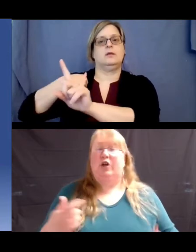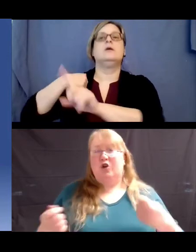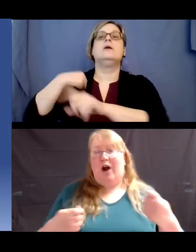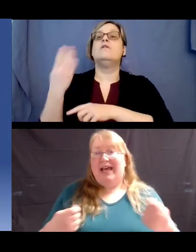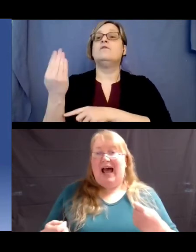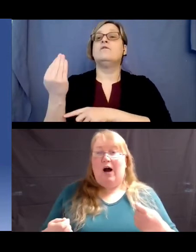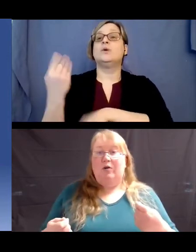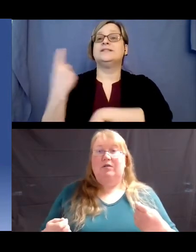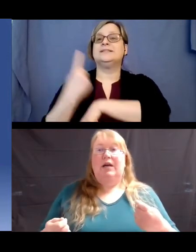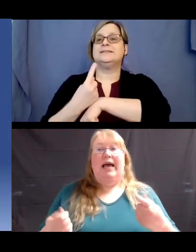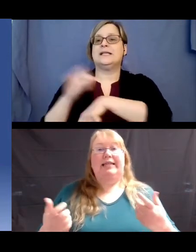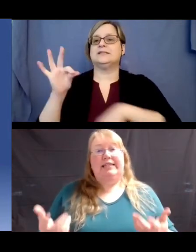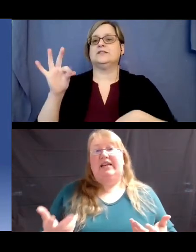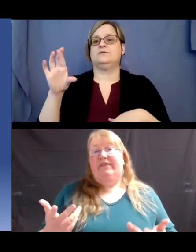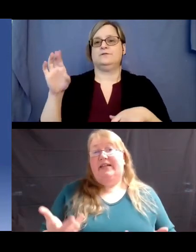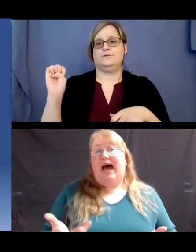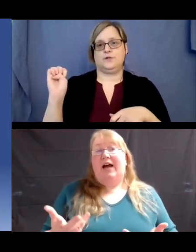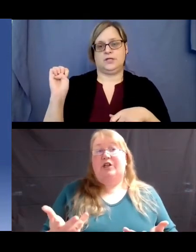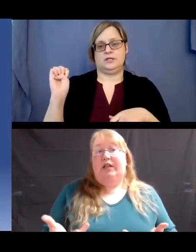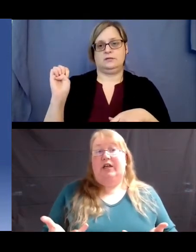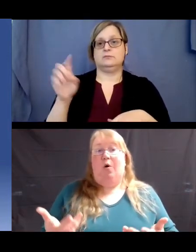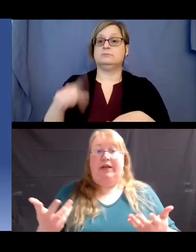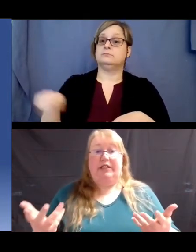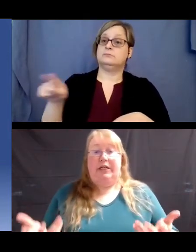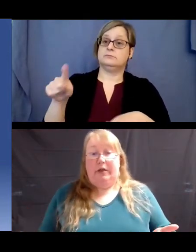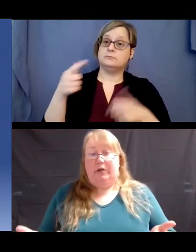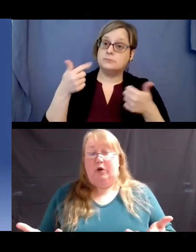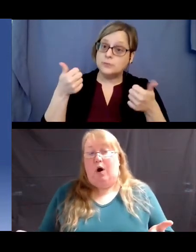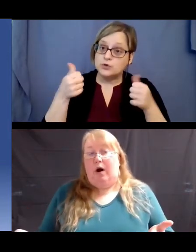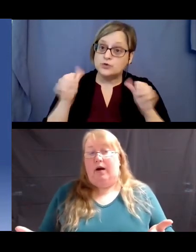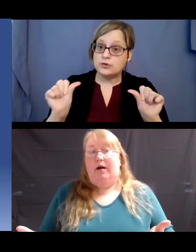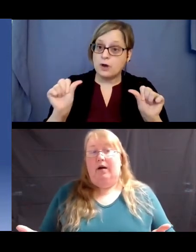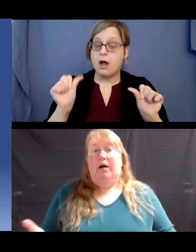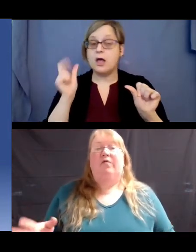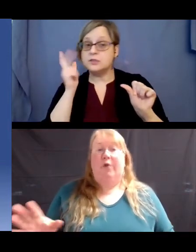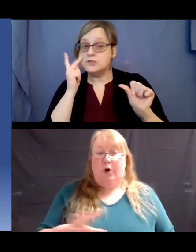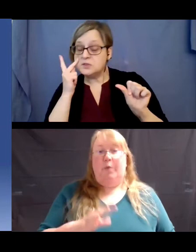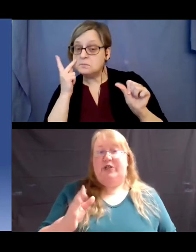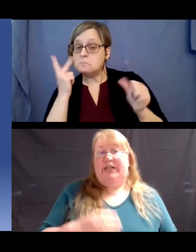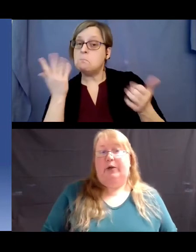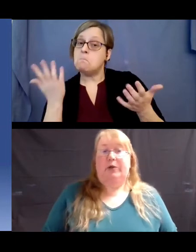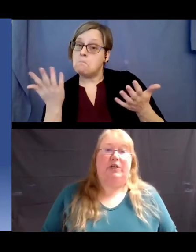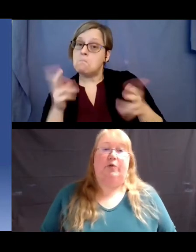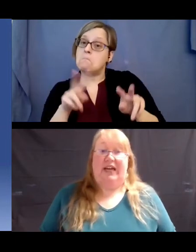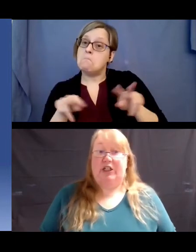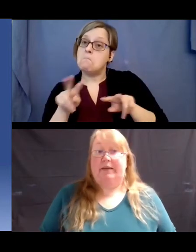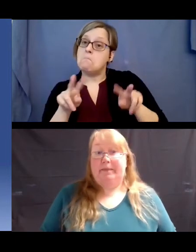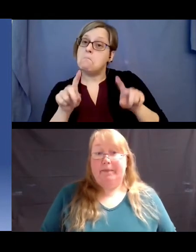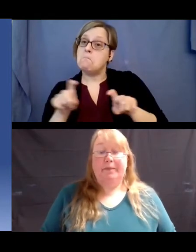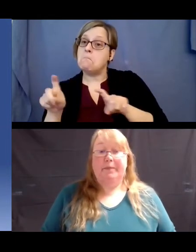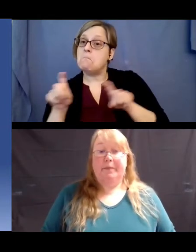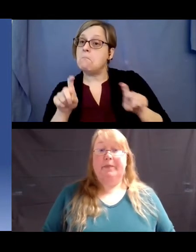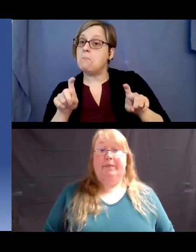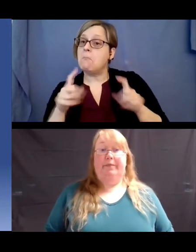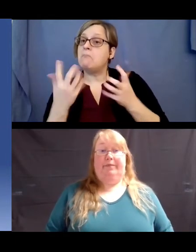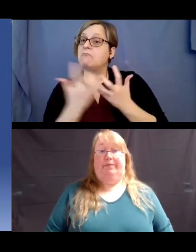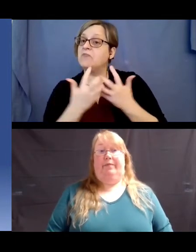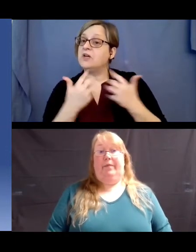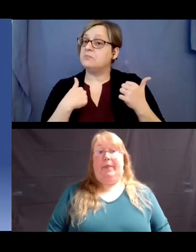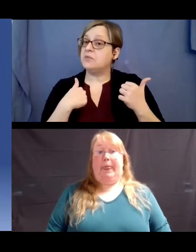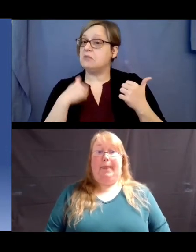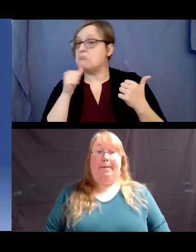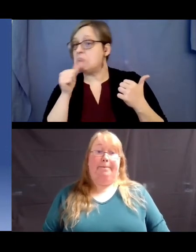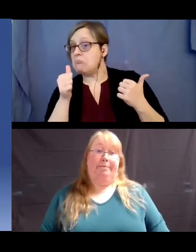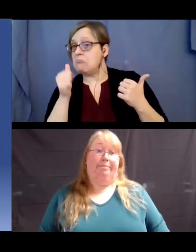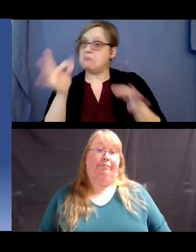that you can try it out and see if it's actually going to work for your particular situation.